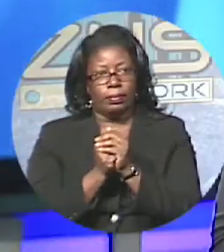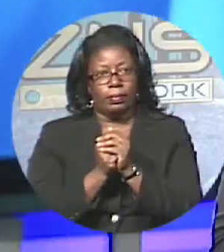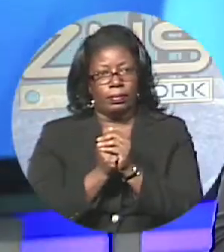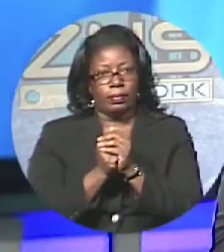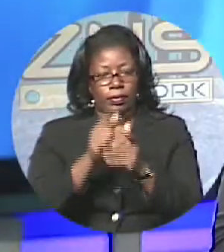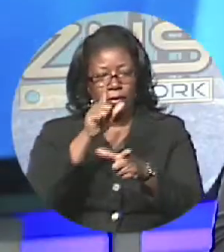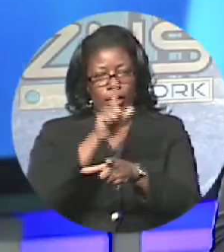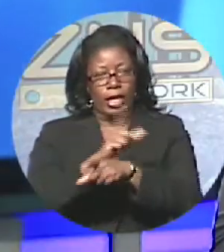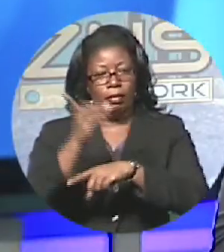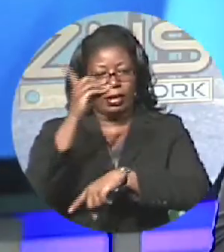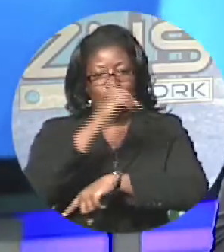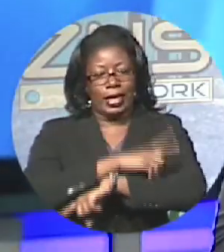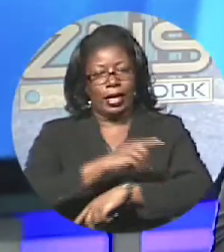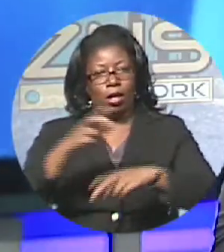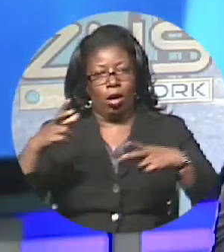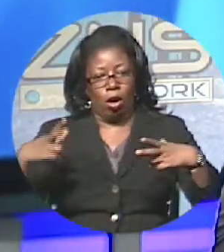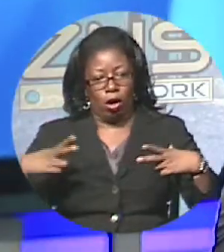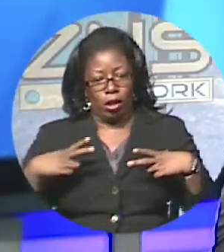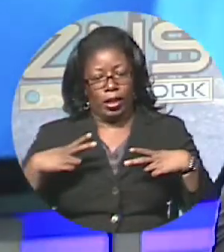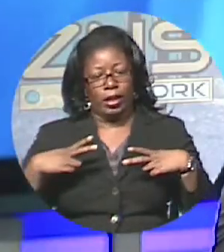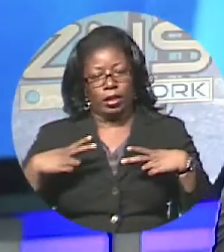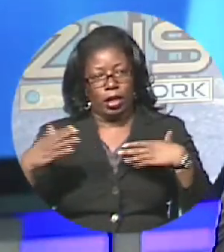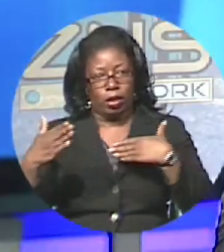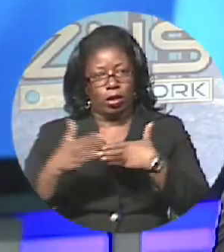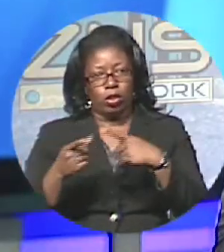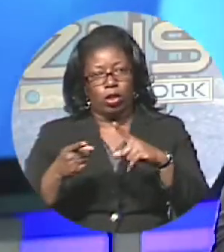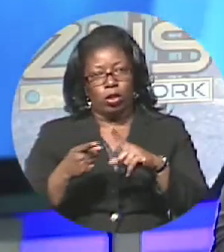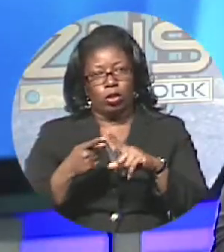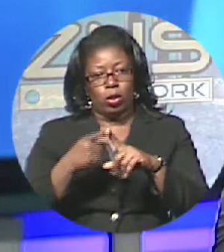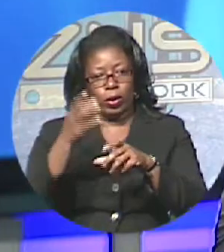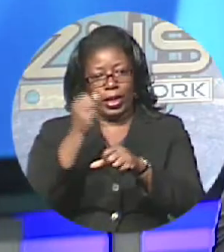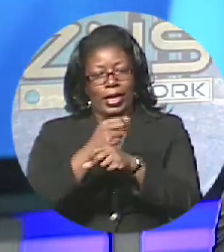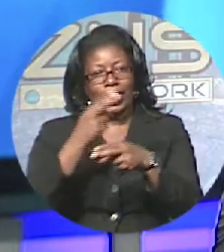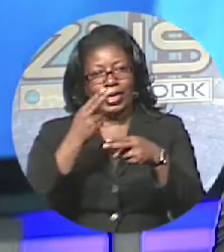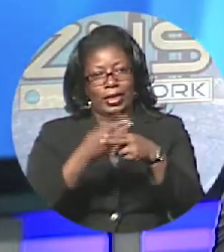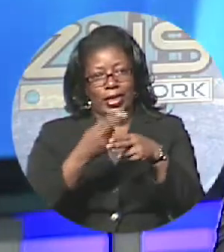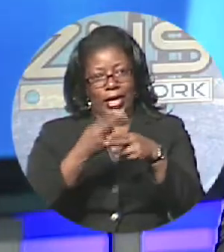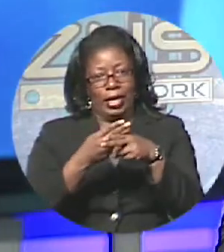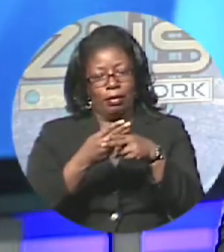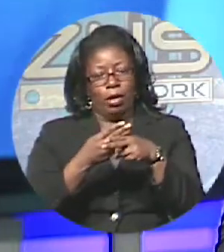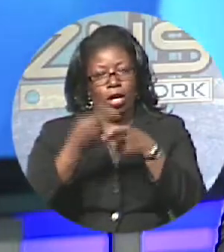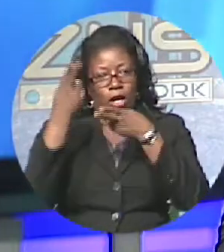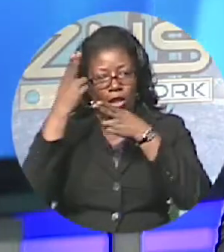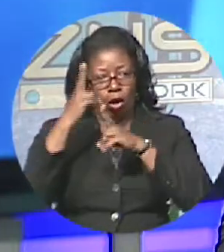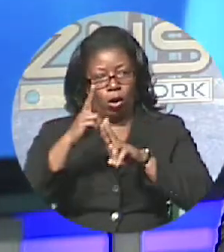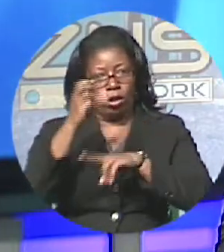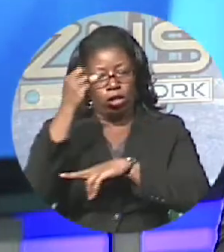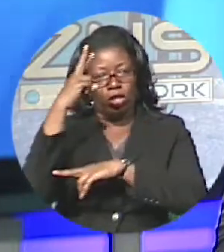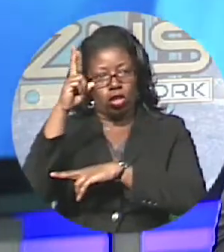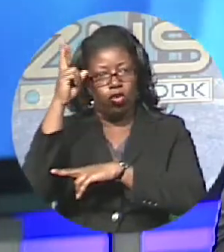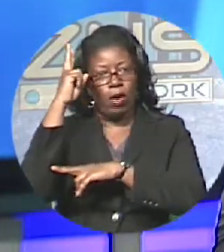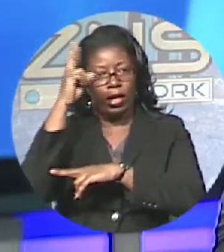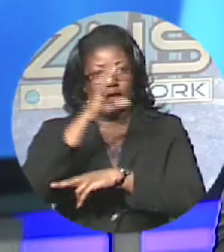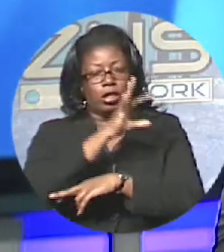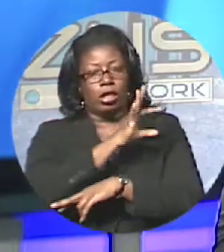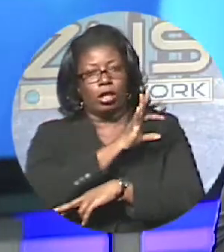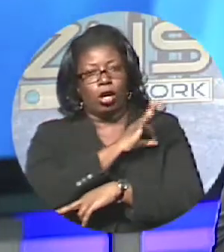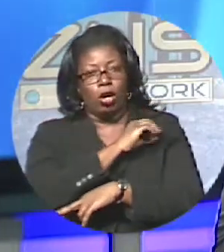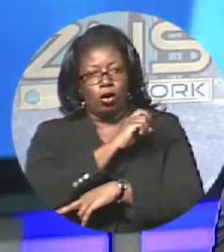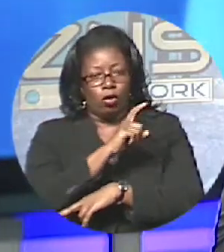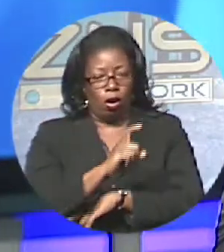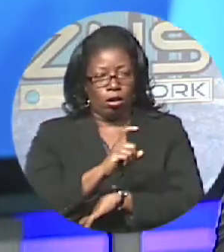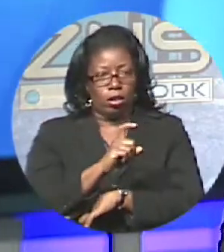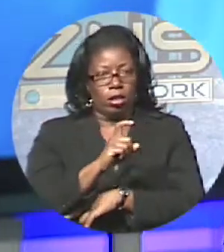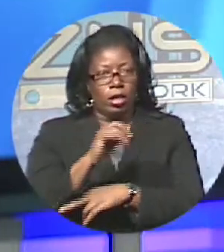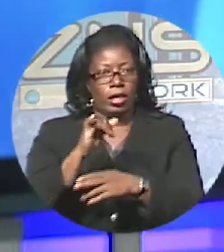The Labor Day holiday is a step closer to being named in honor of Sir Randall Fox. Parliamentarians gave their nod of approval to the